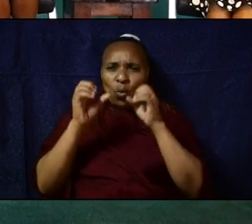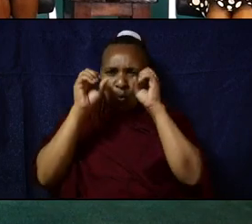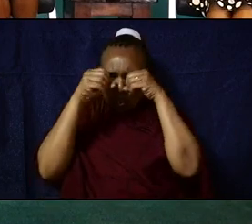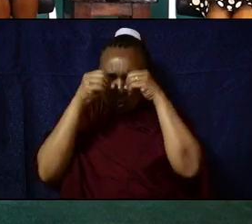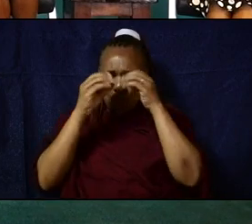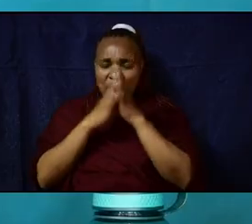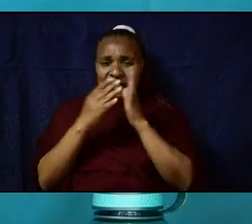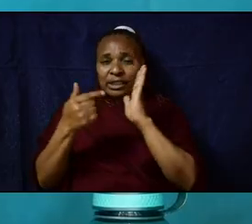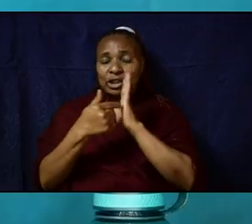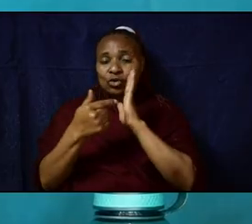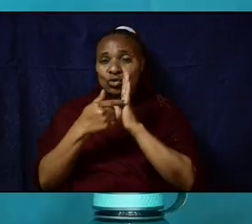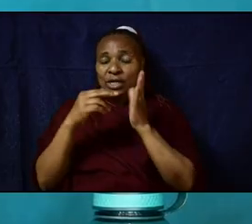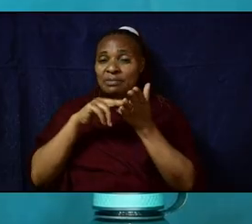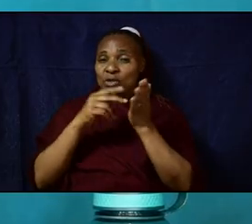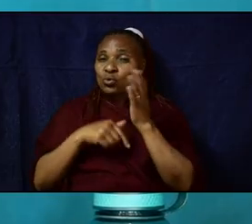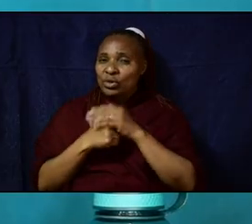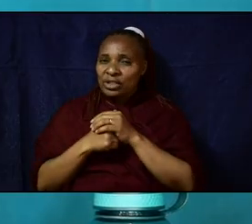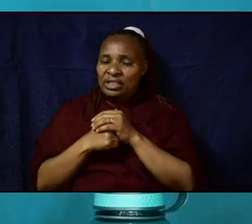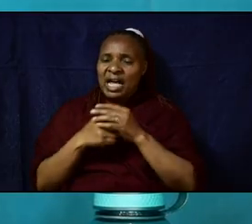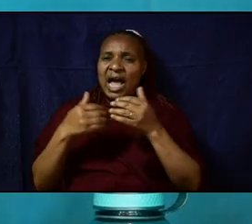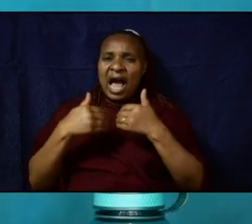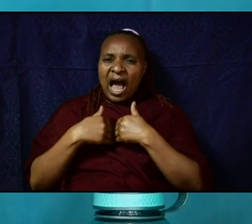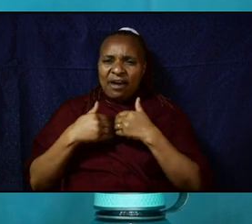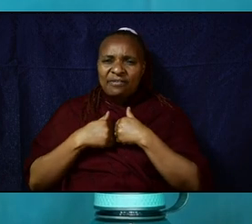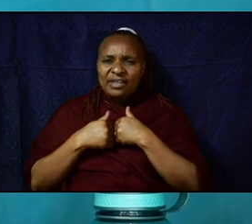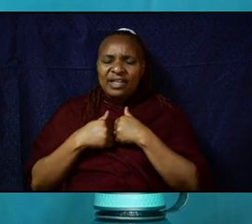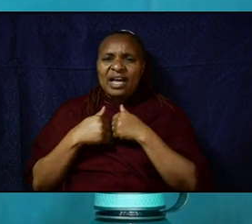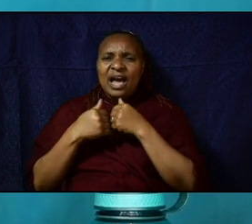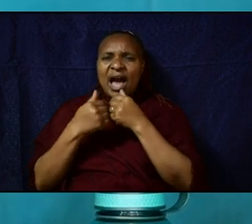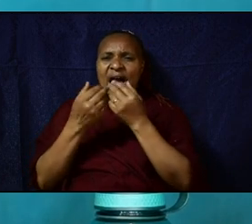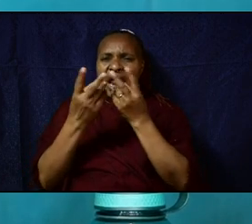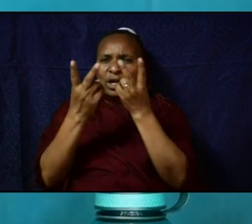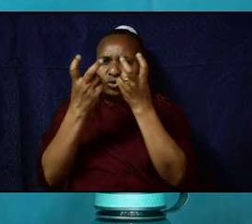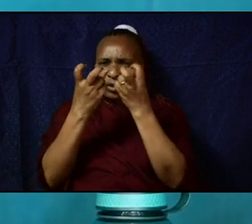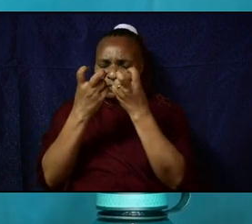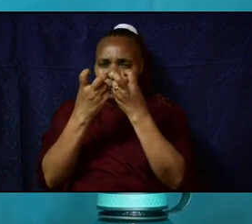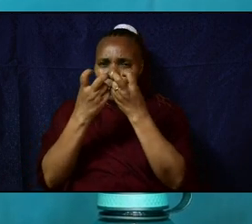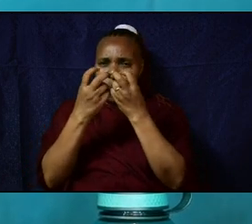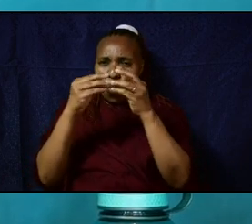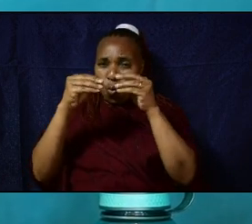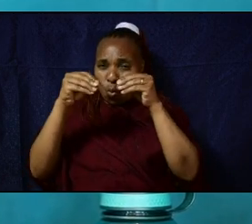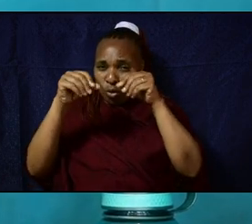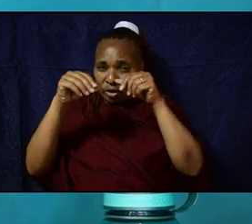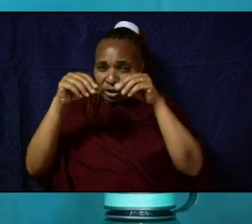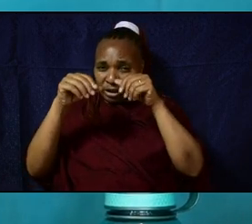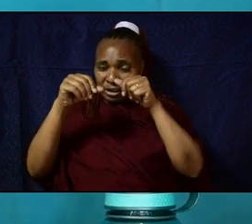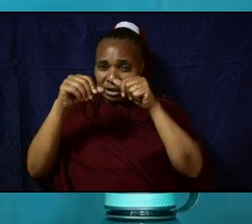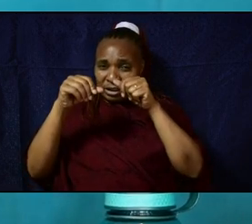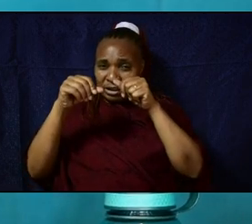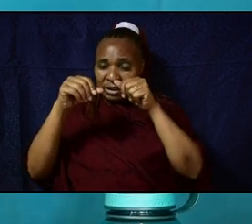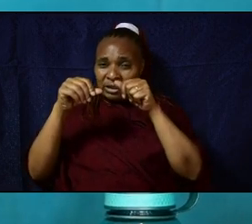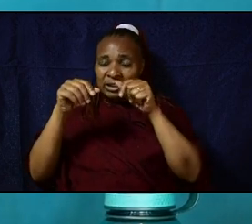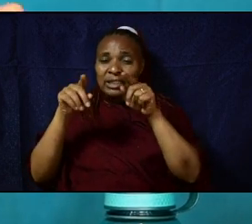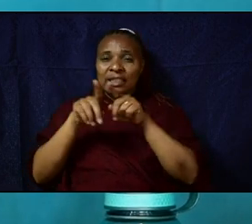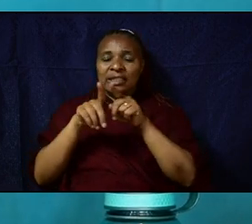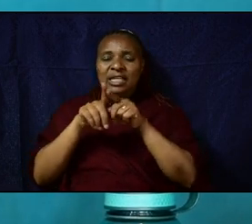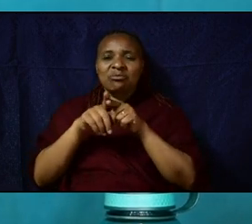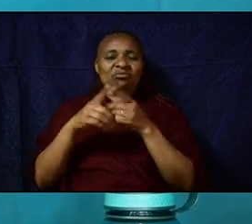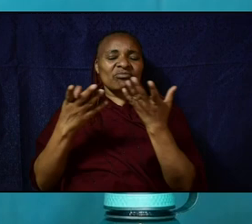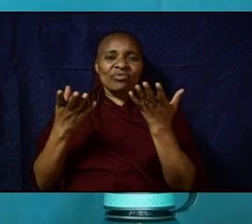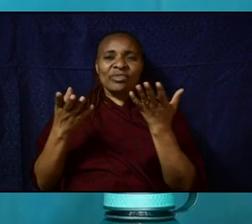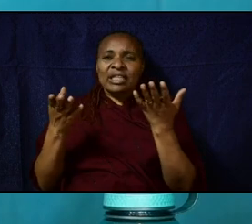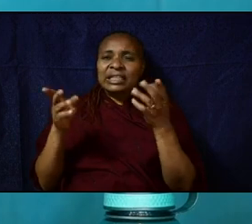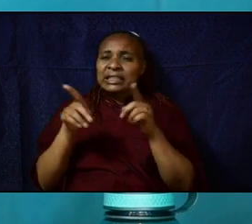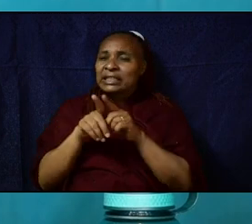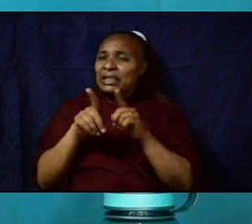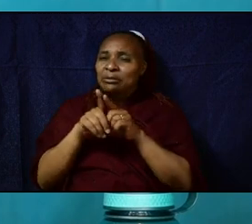course, winsome means having an attractive quality. And then some, you know, it's still